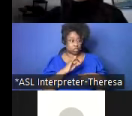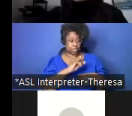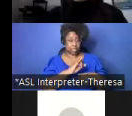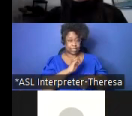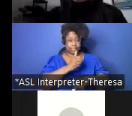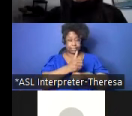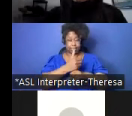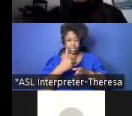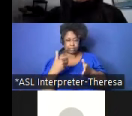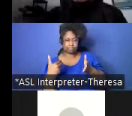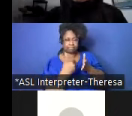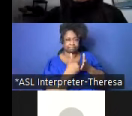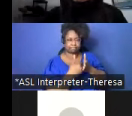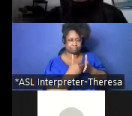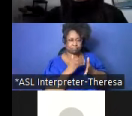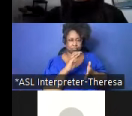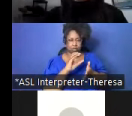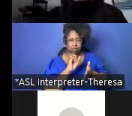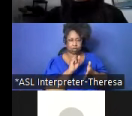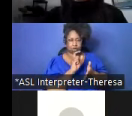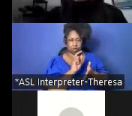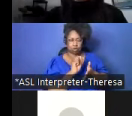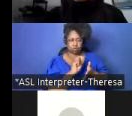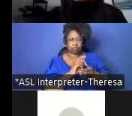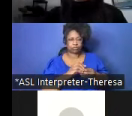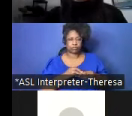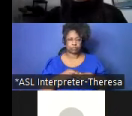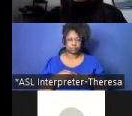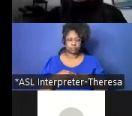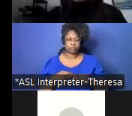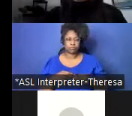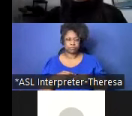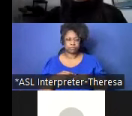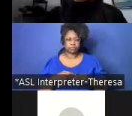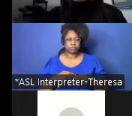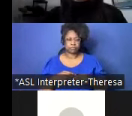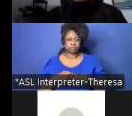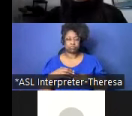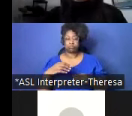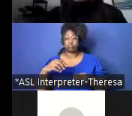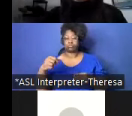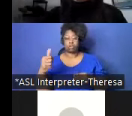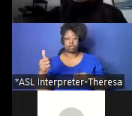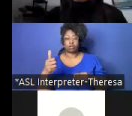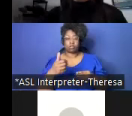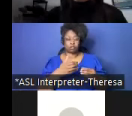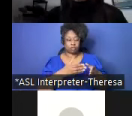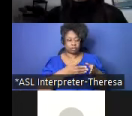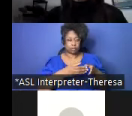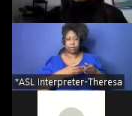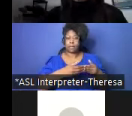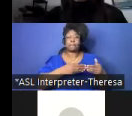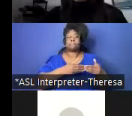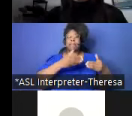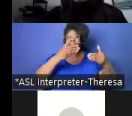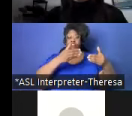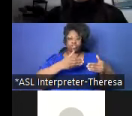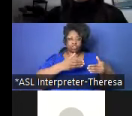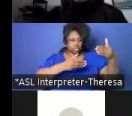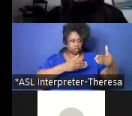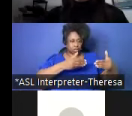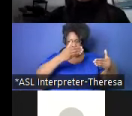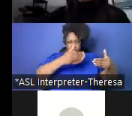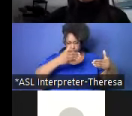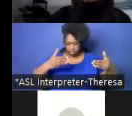That will be connected through other barriers along the coastline, through